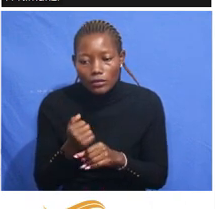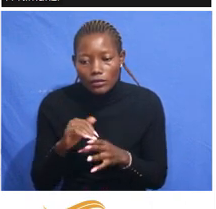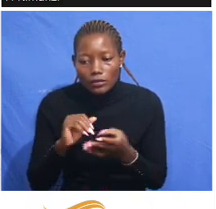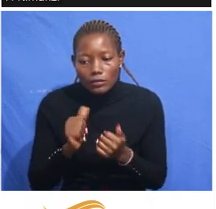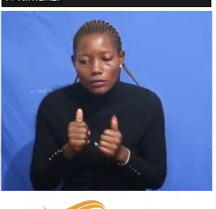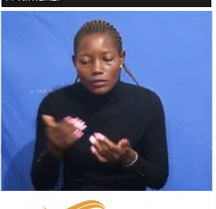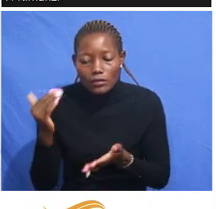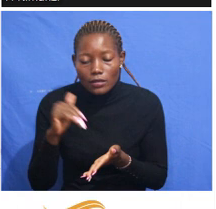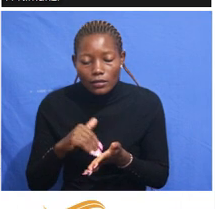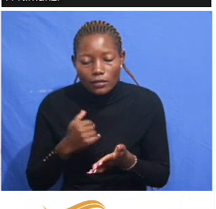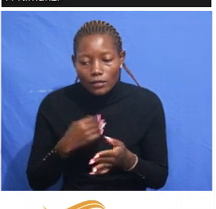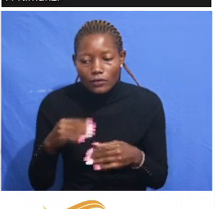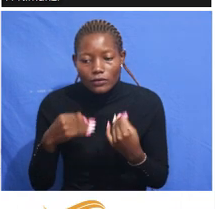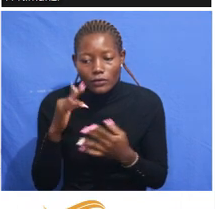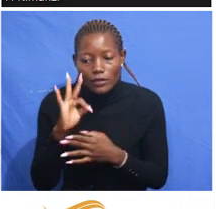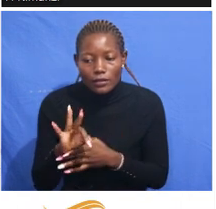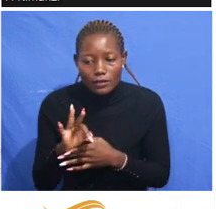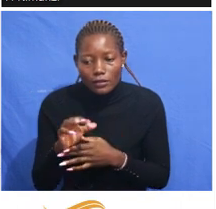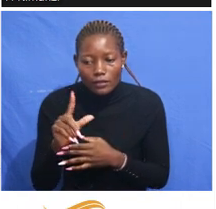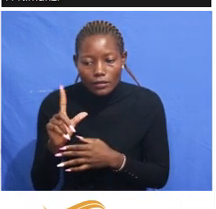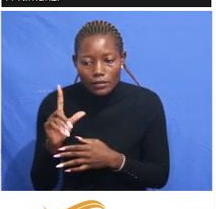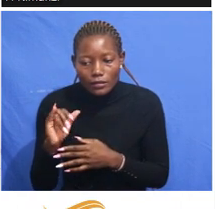given on YouTube, so you can be able to go and